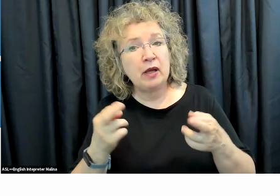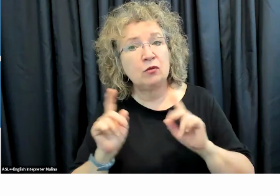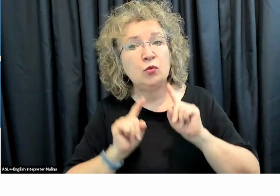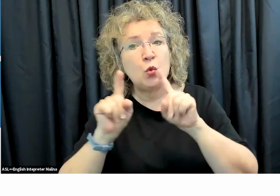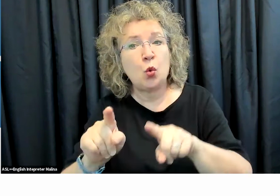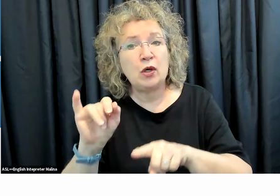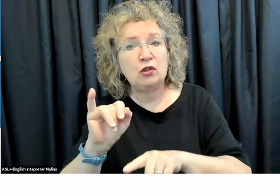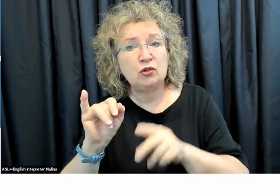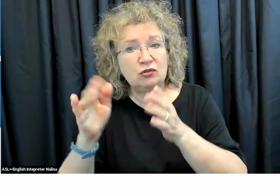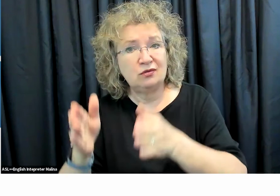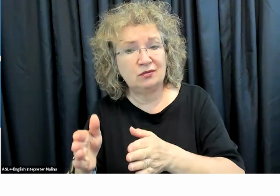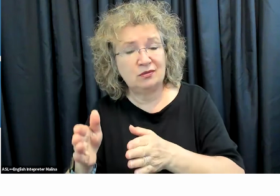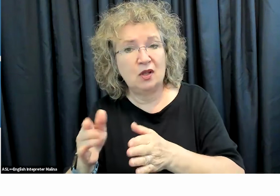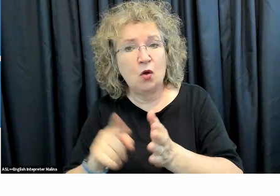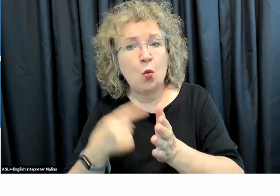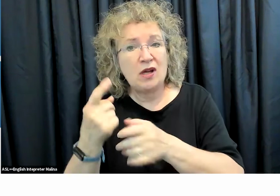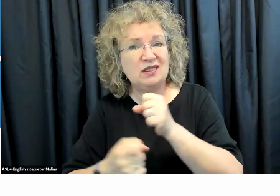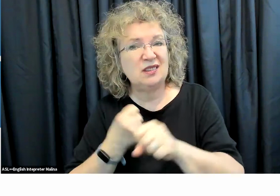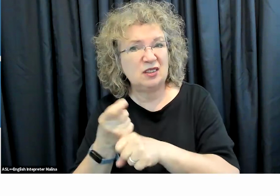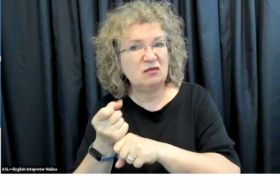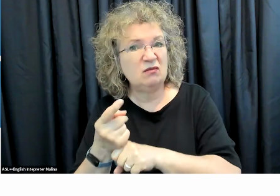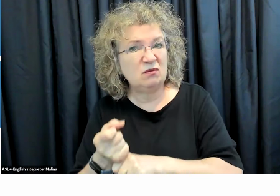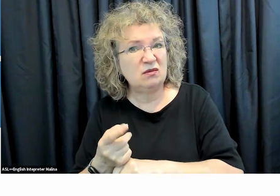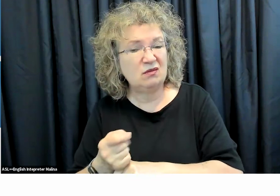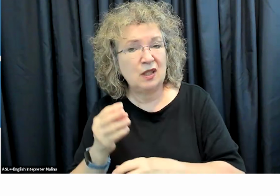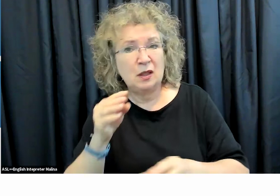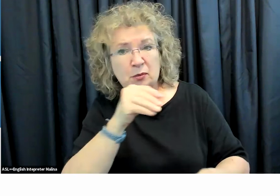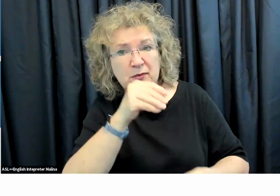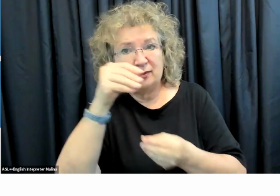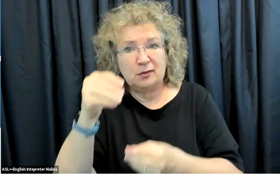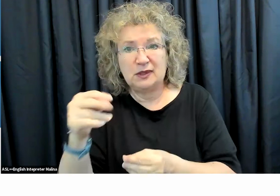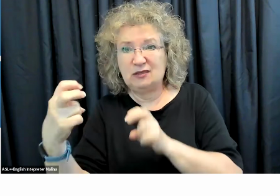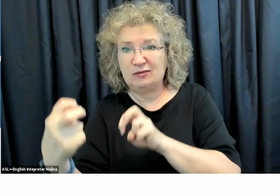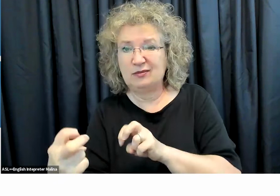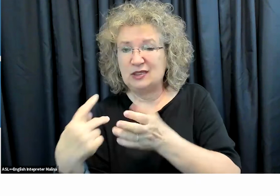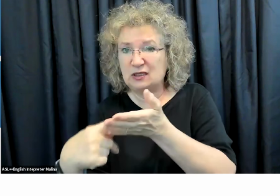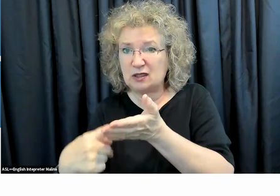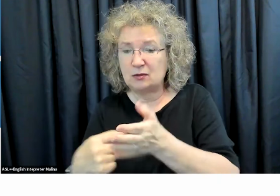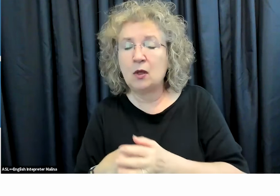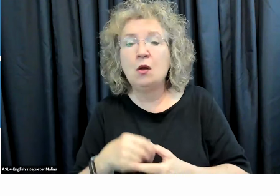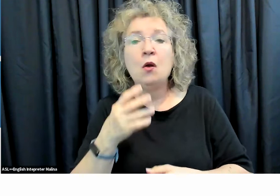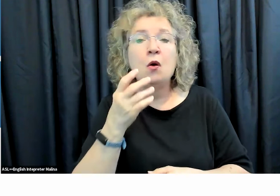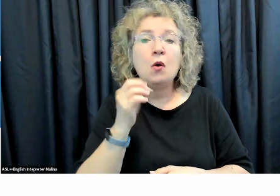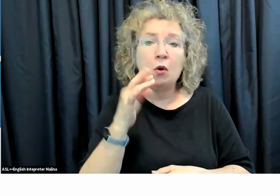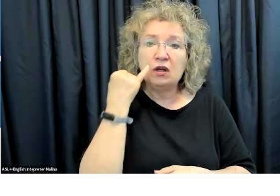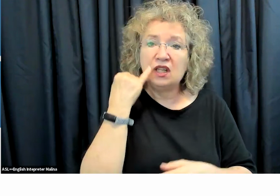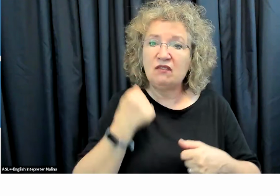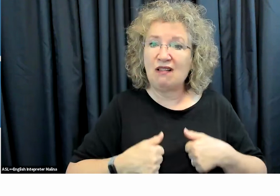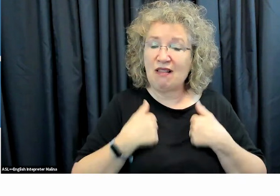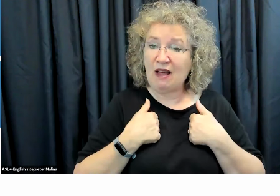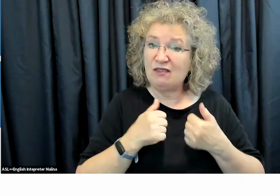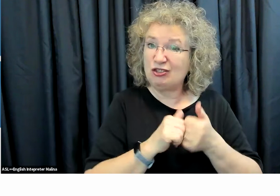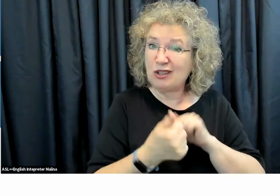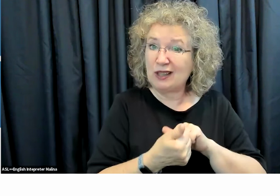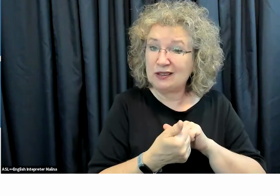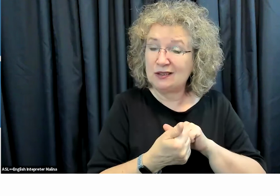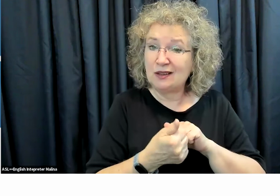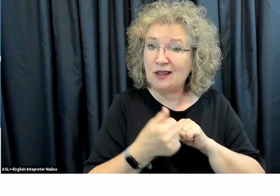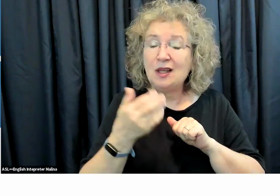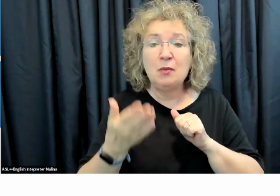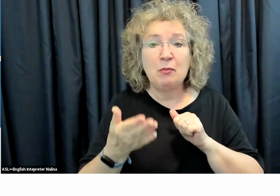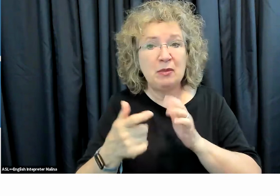or anytime you have a change in your life that might affect your insurance needs. For example, if you